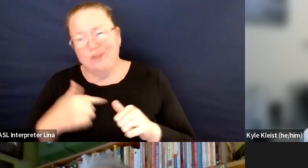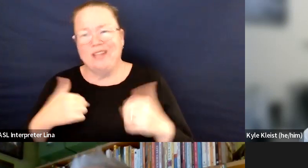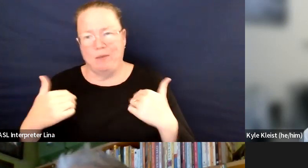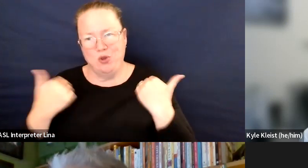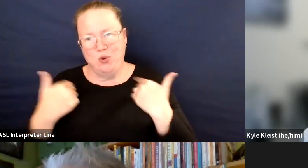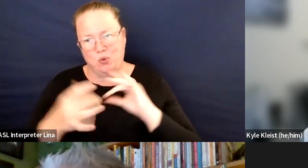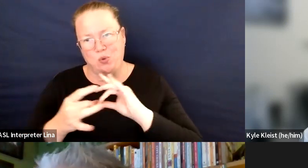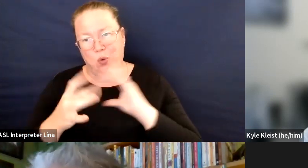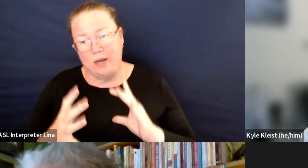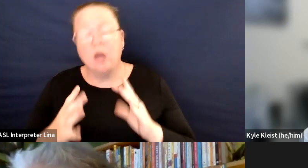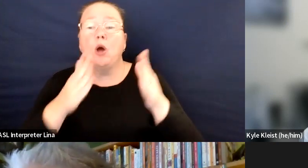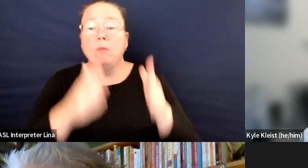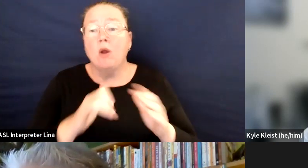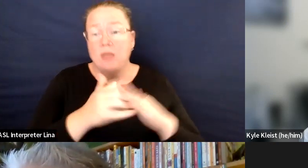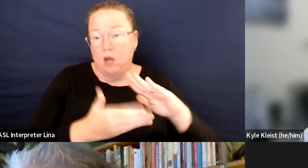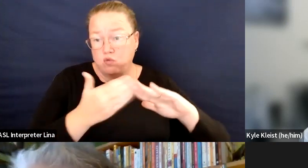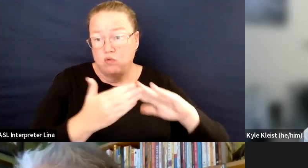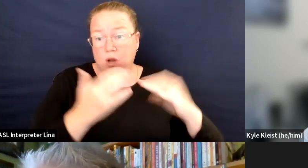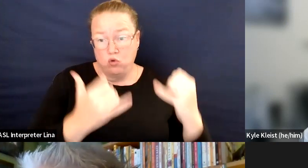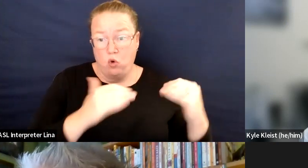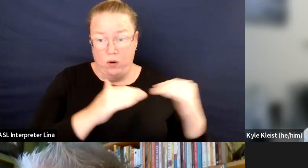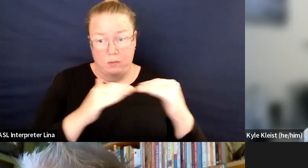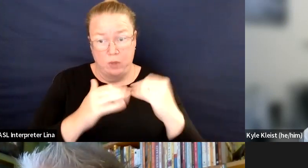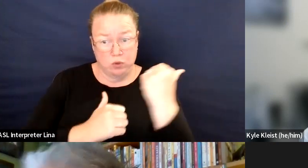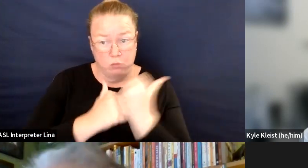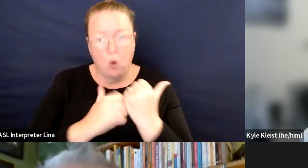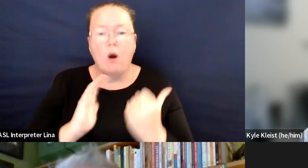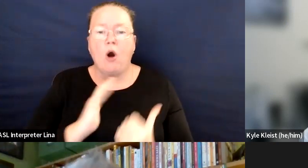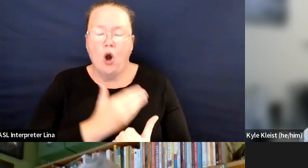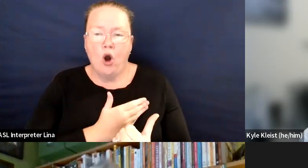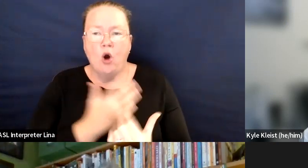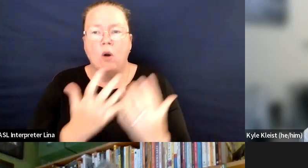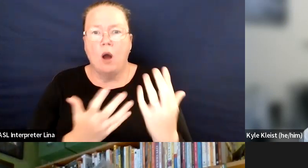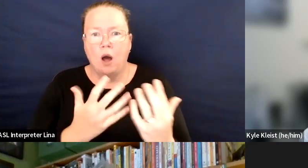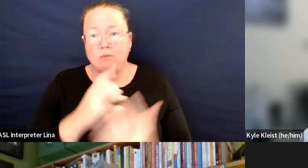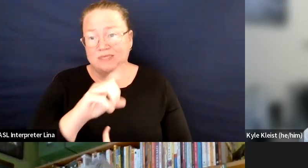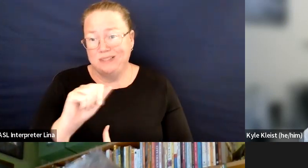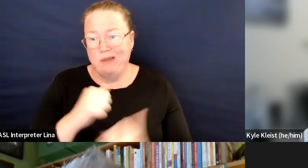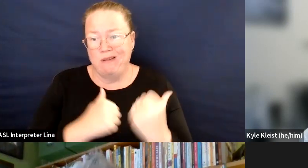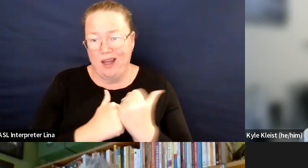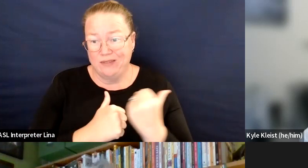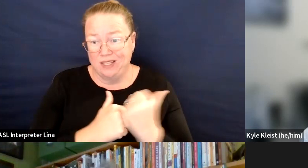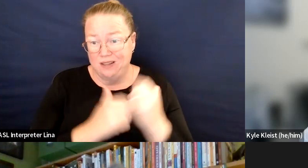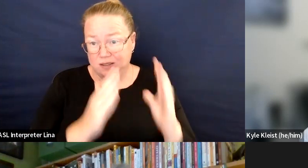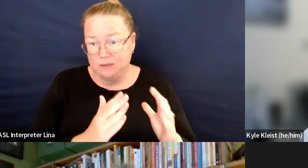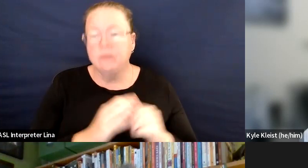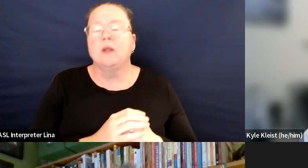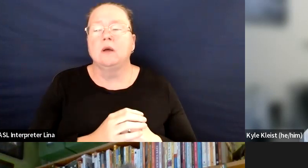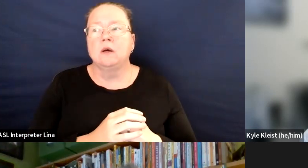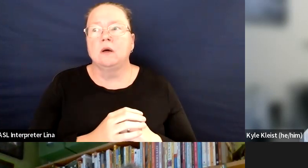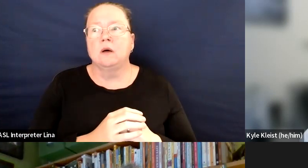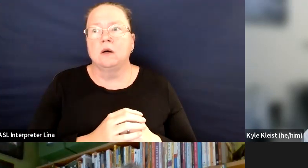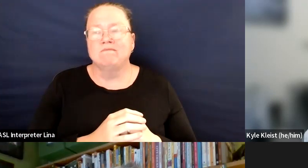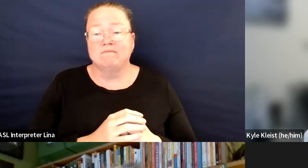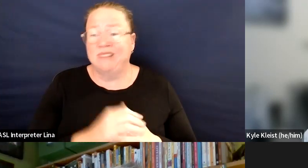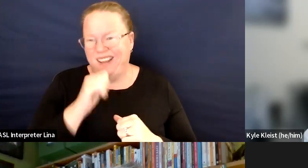coordinator. The person who runs our current peer support is our disability advocate. And I